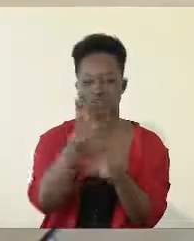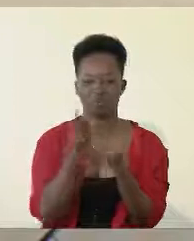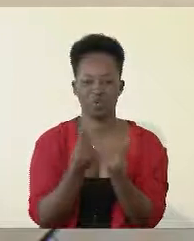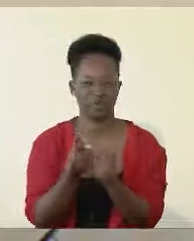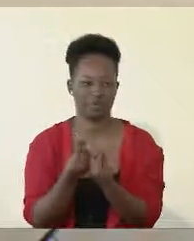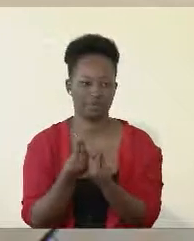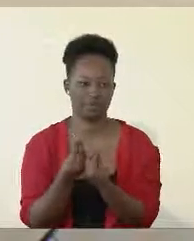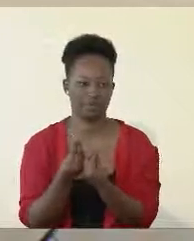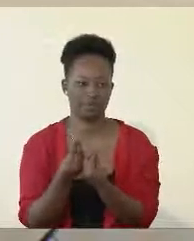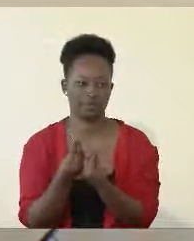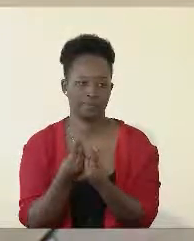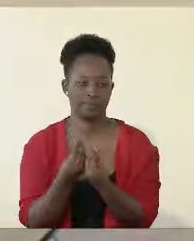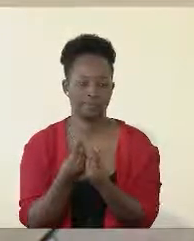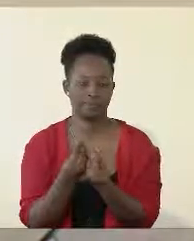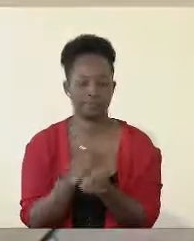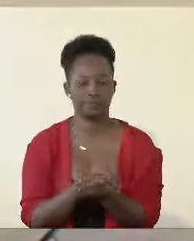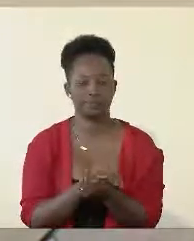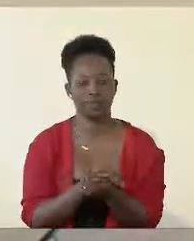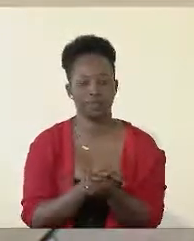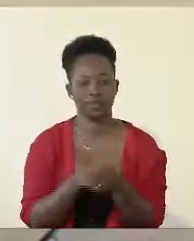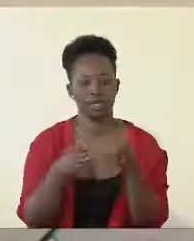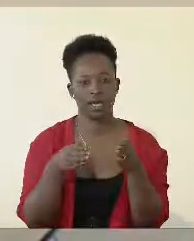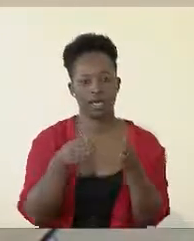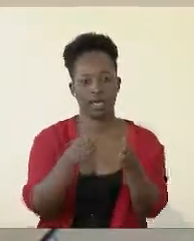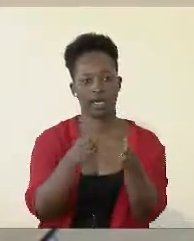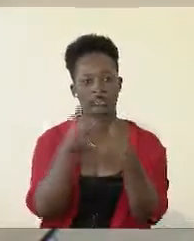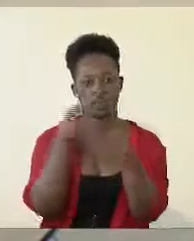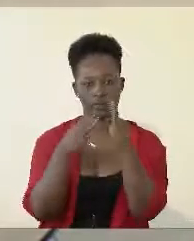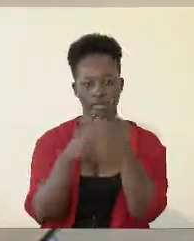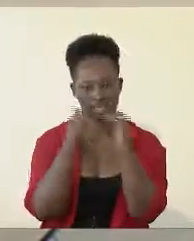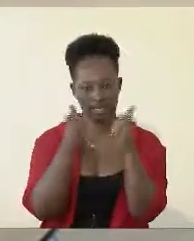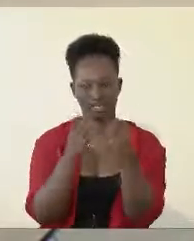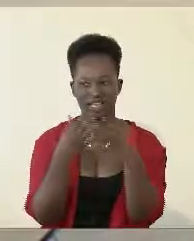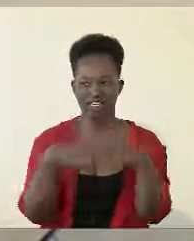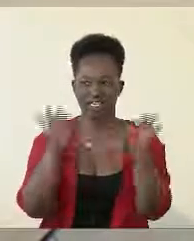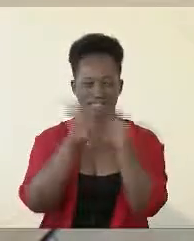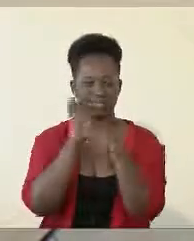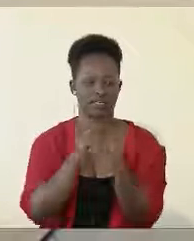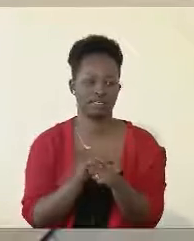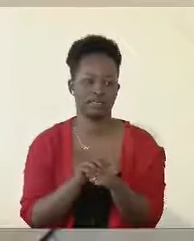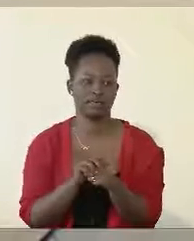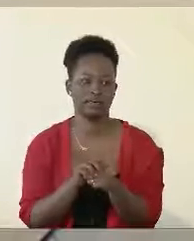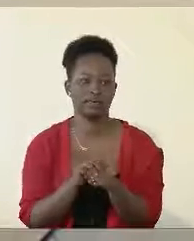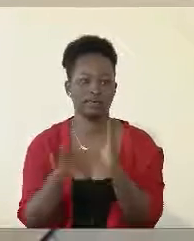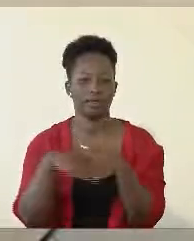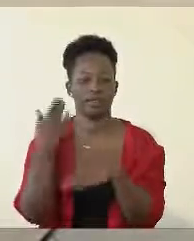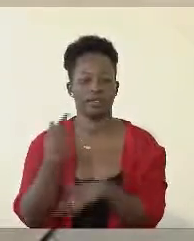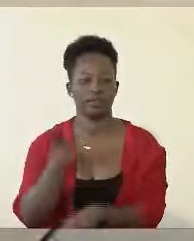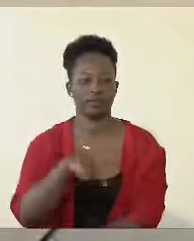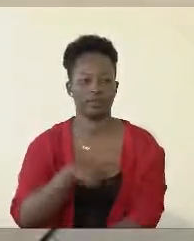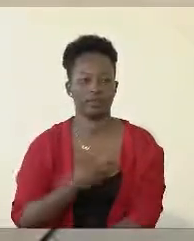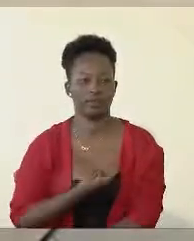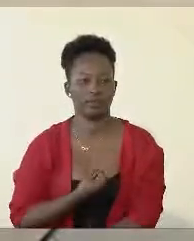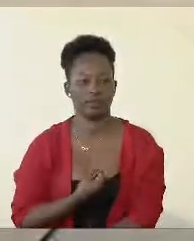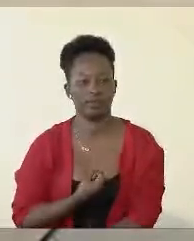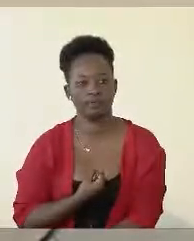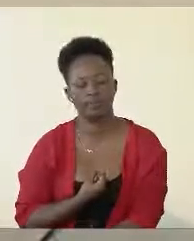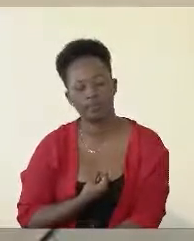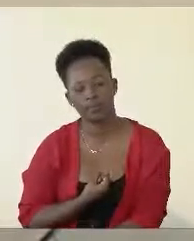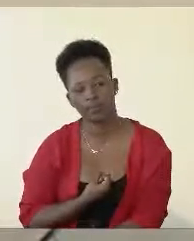goods from where you are producing them to the marketing centers. This is very important.